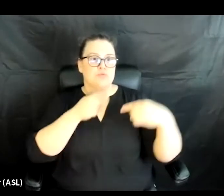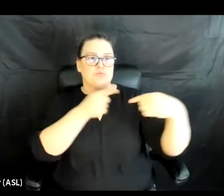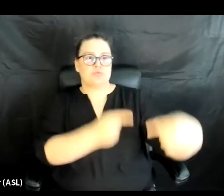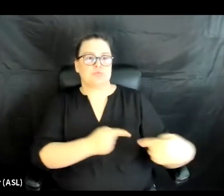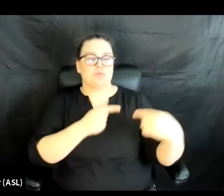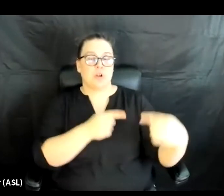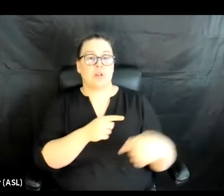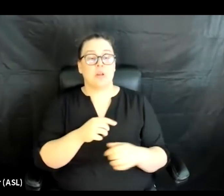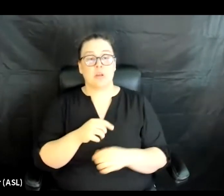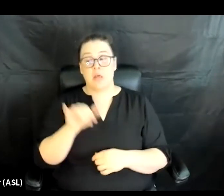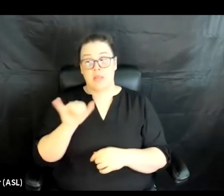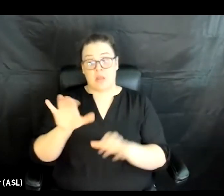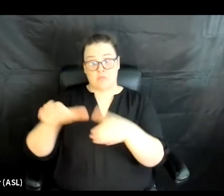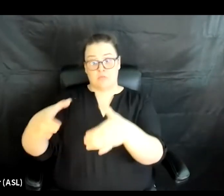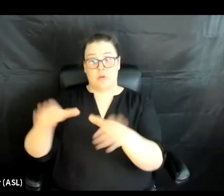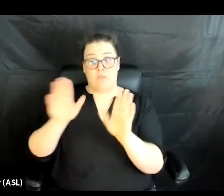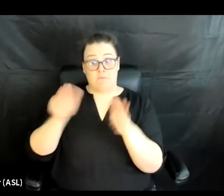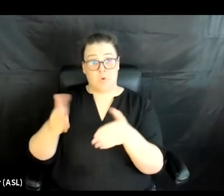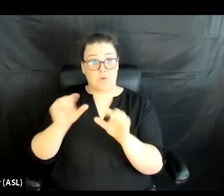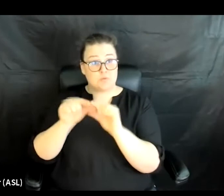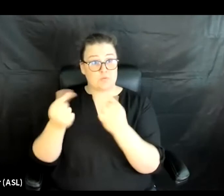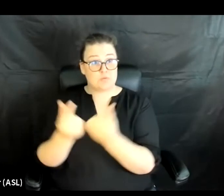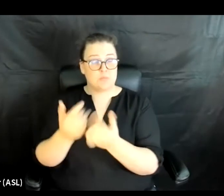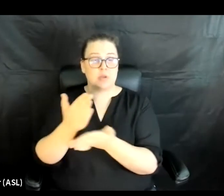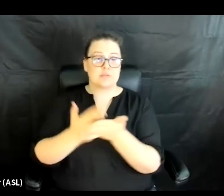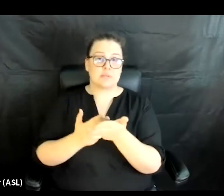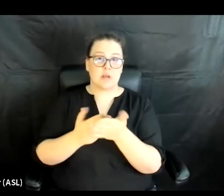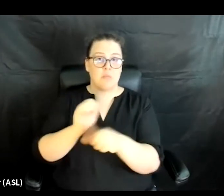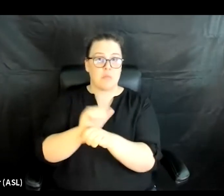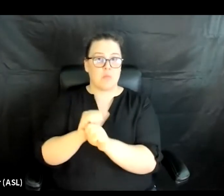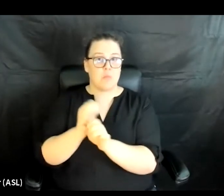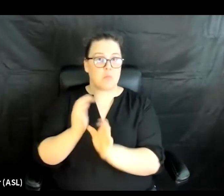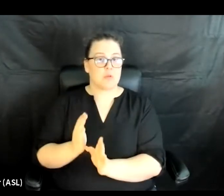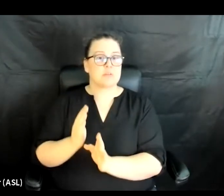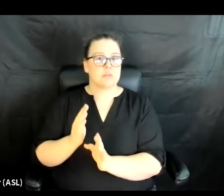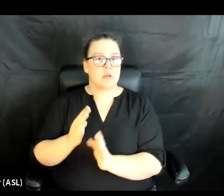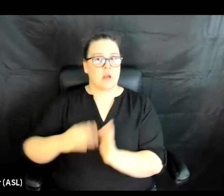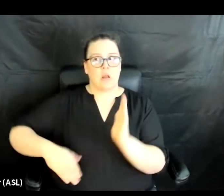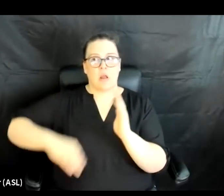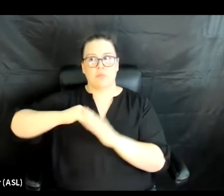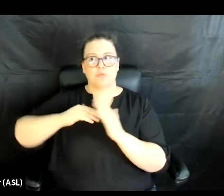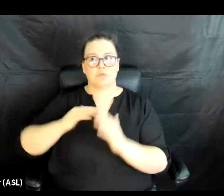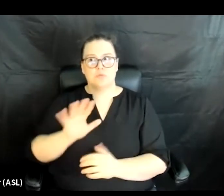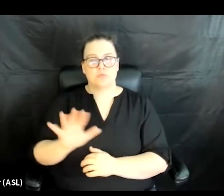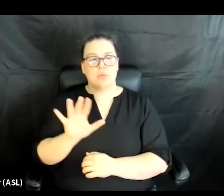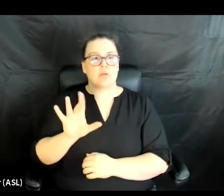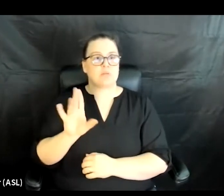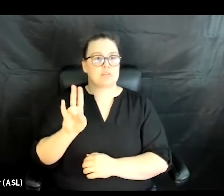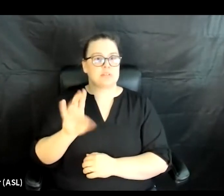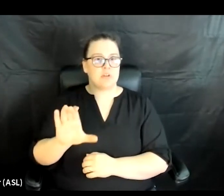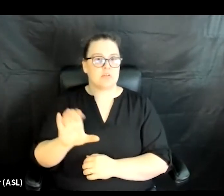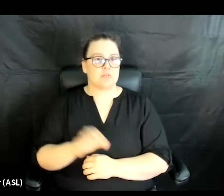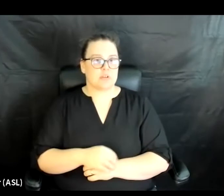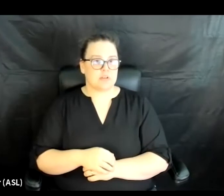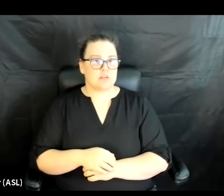we learned that there were some employees with as high as 700 vacancies in their organizations.